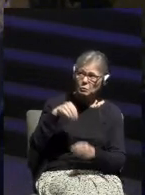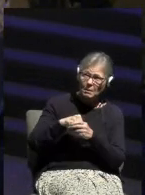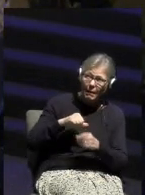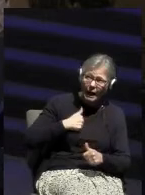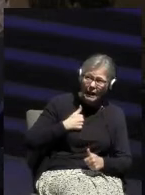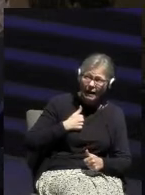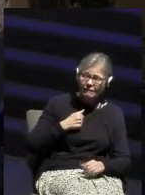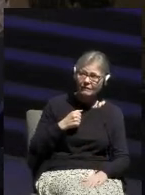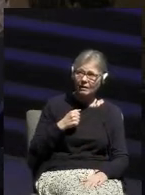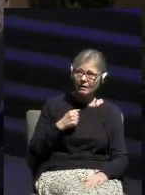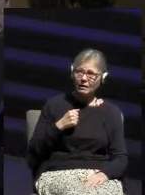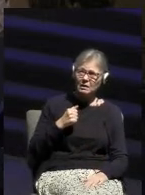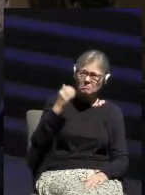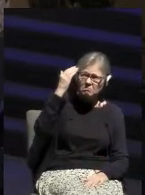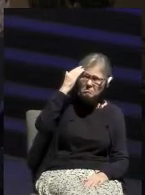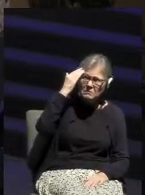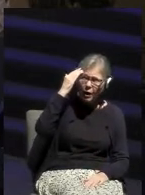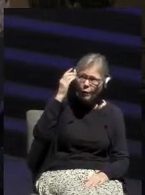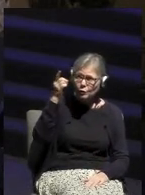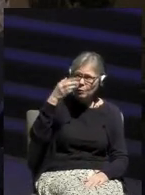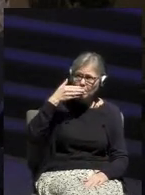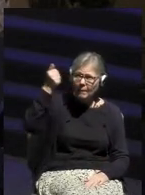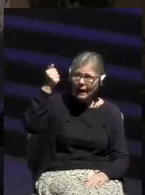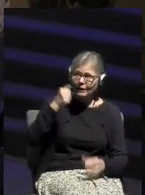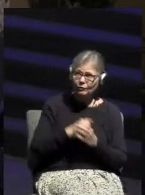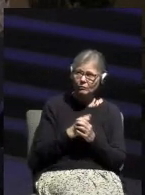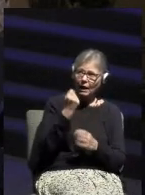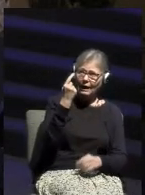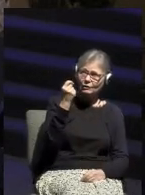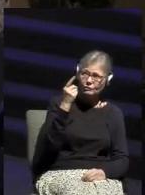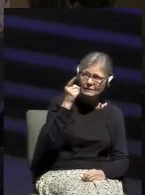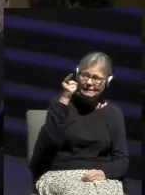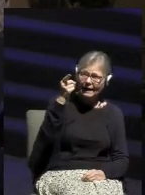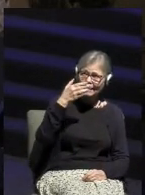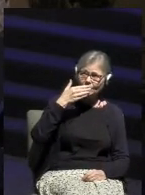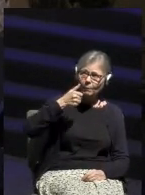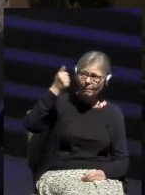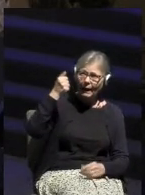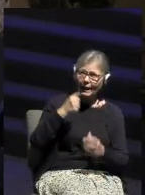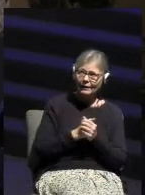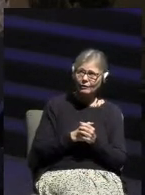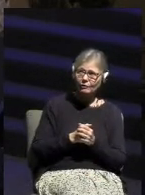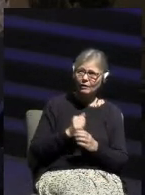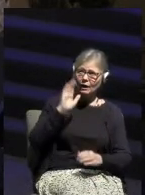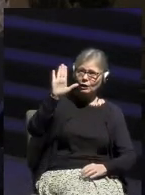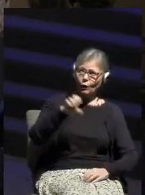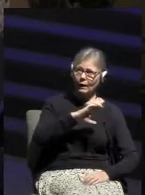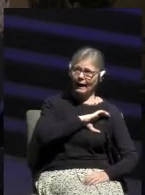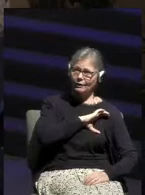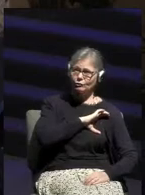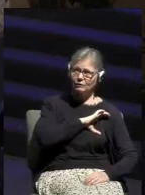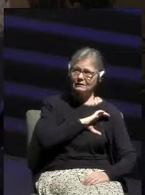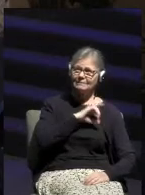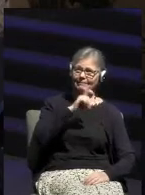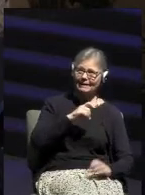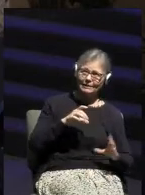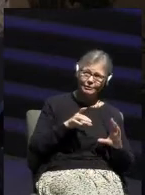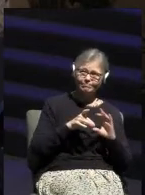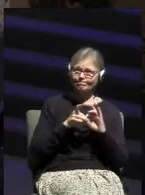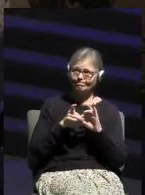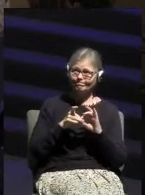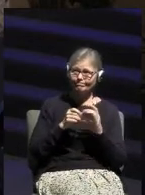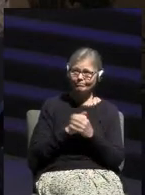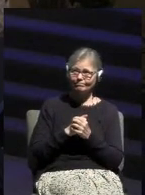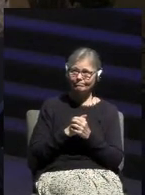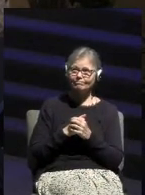see Him for who He is, and I want to understand all of His attributes and characteristics as it relates to